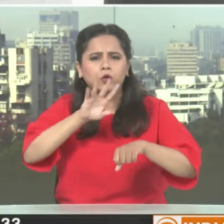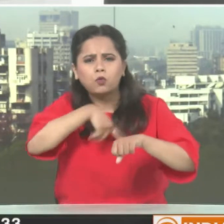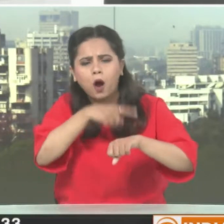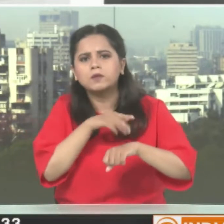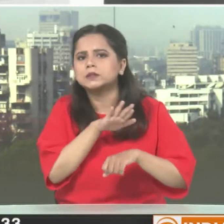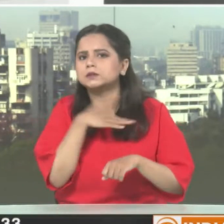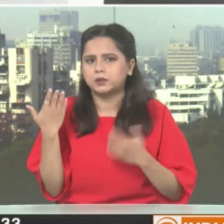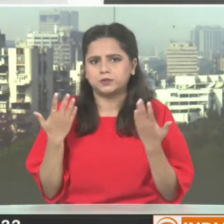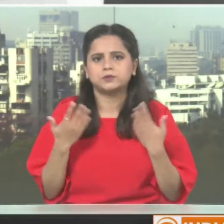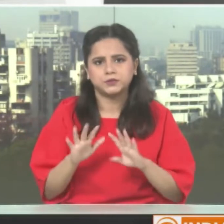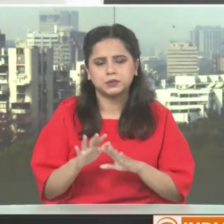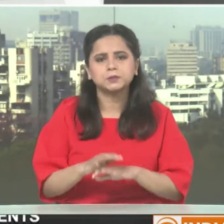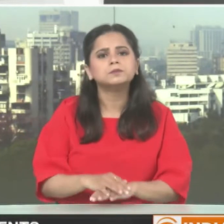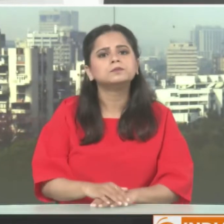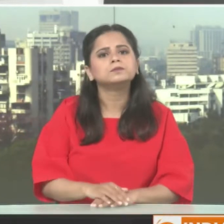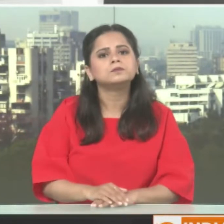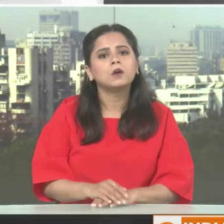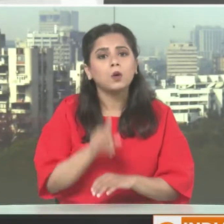past 24 hours.